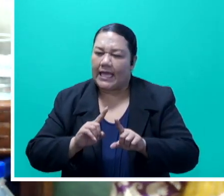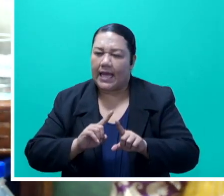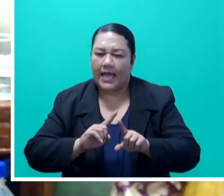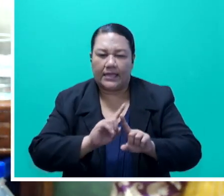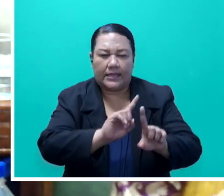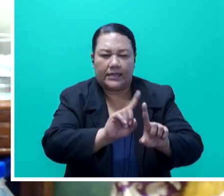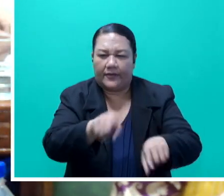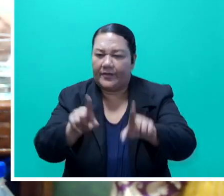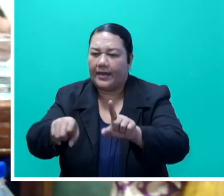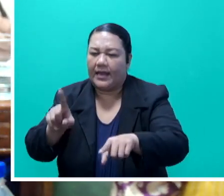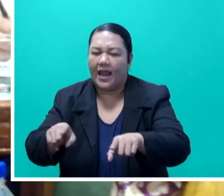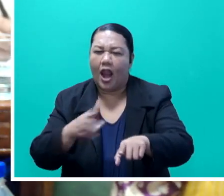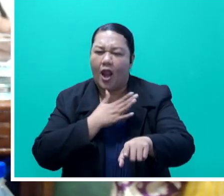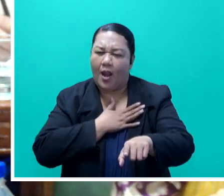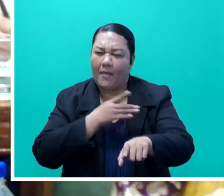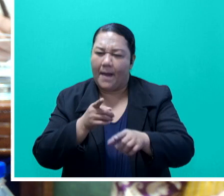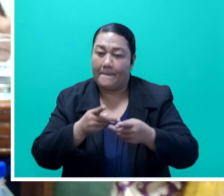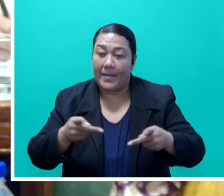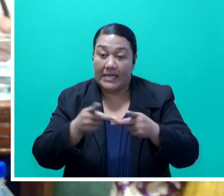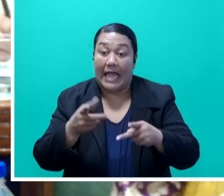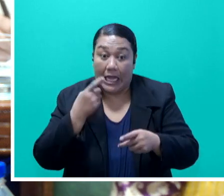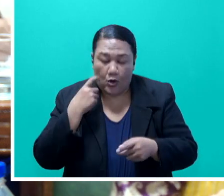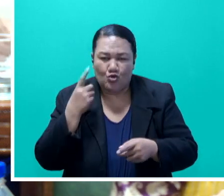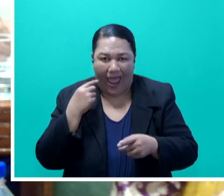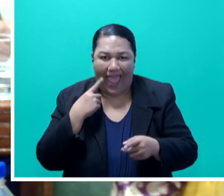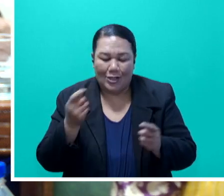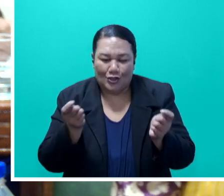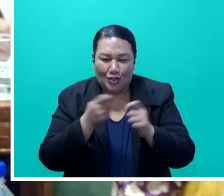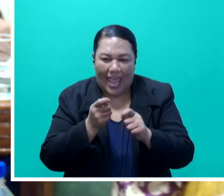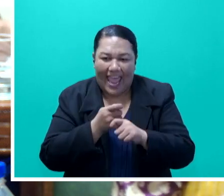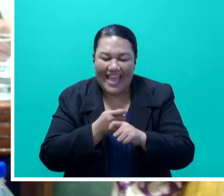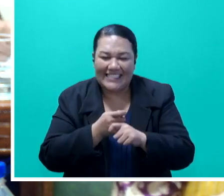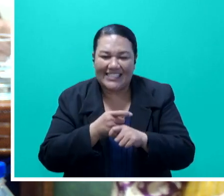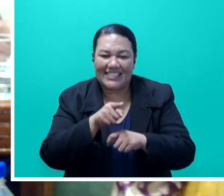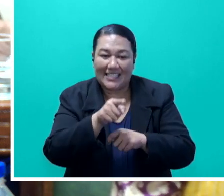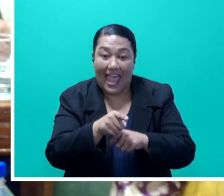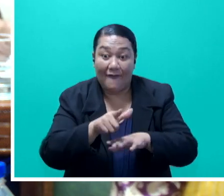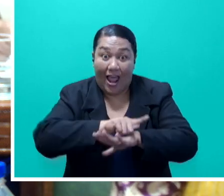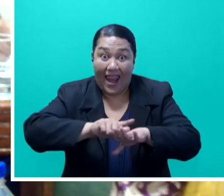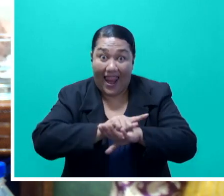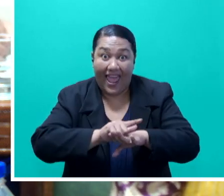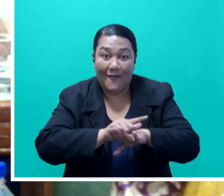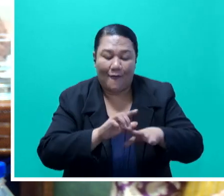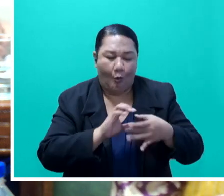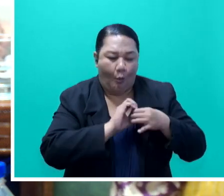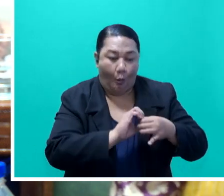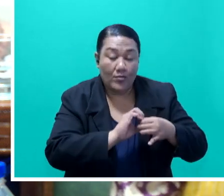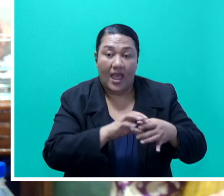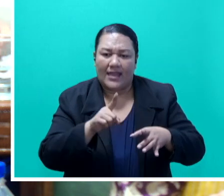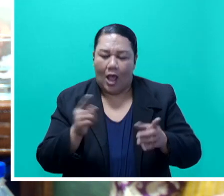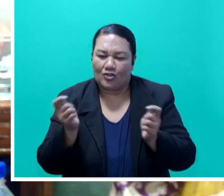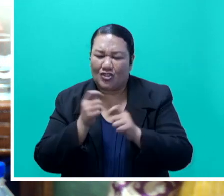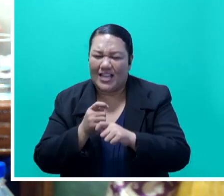are on Itoke land, where government has essentially taken out what we call development leases. We're paying the